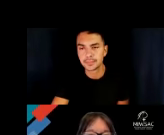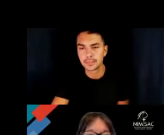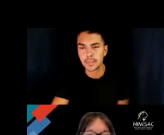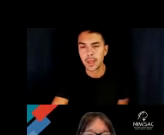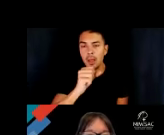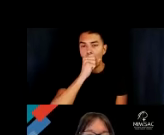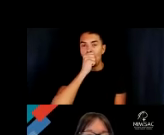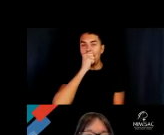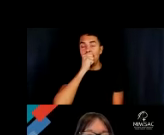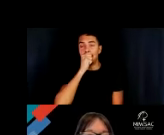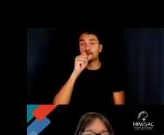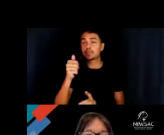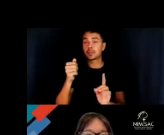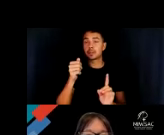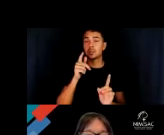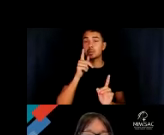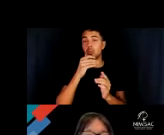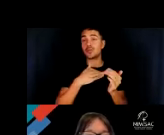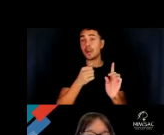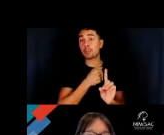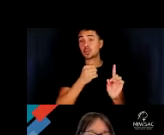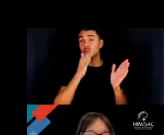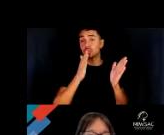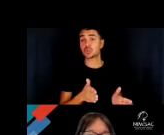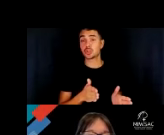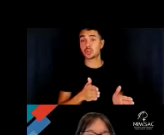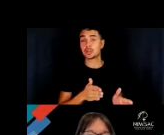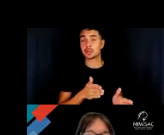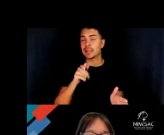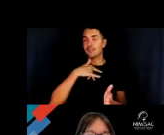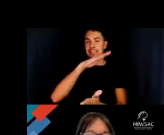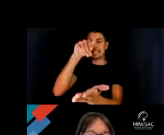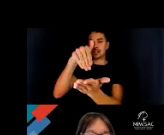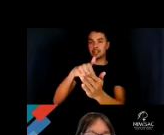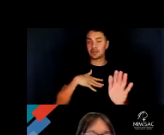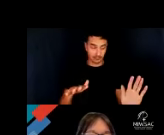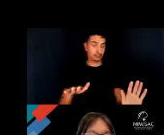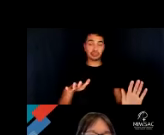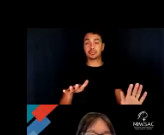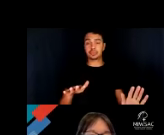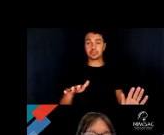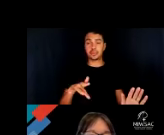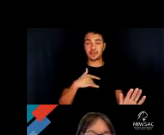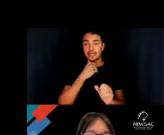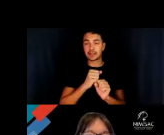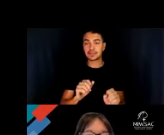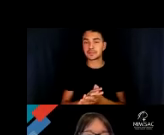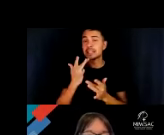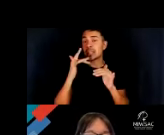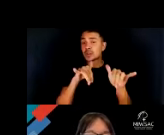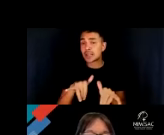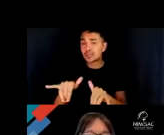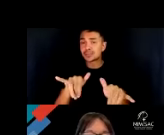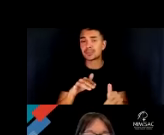Centering of abusers, making survivors feel unsafe, stereotypes, disruption of